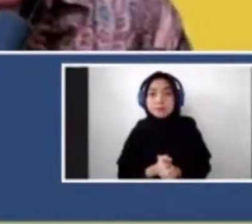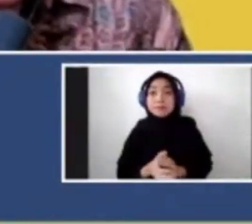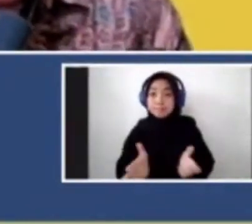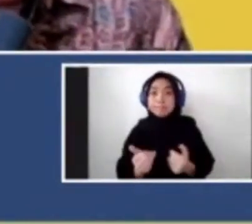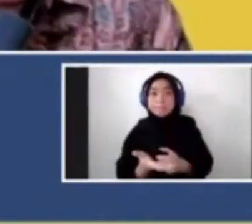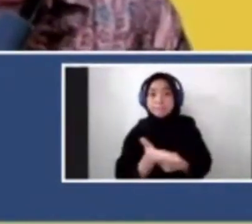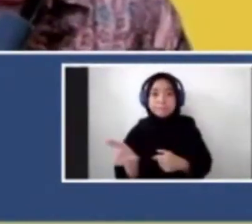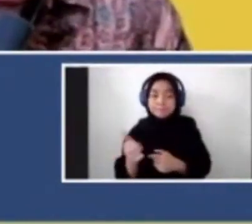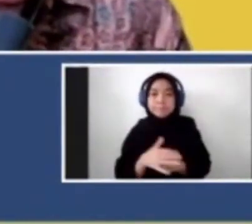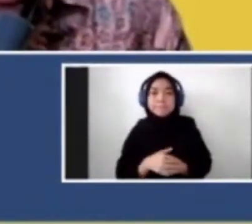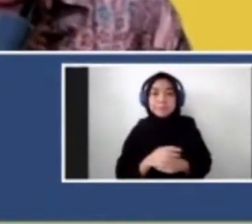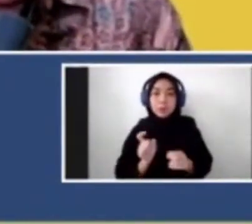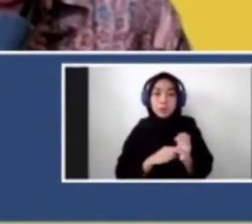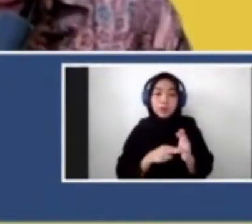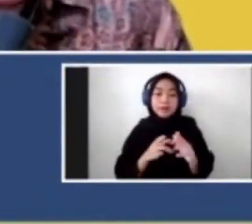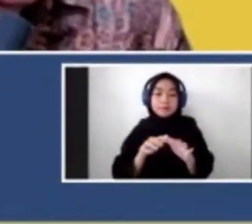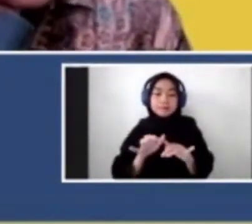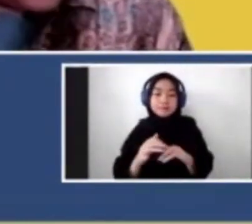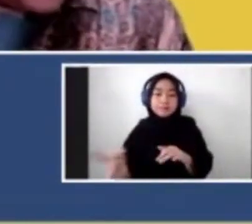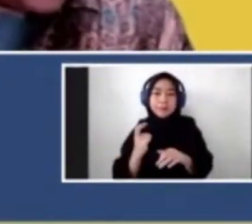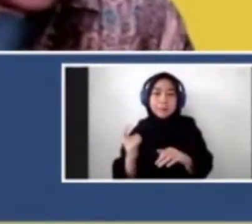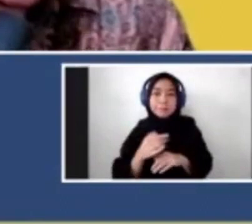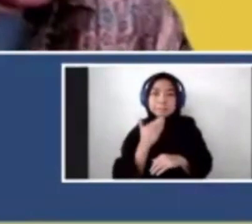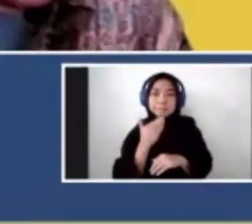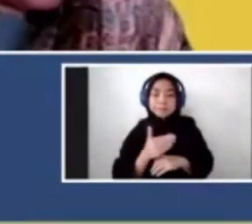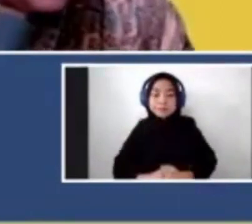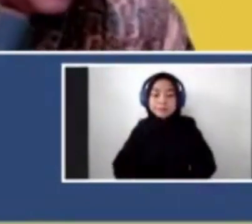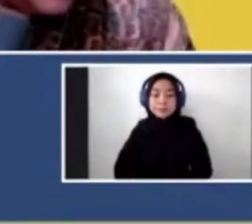your questions in the Q&A box. Thank you.